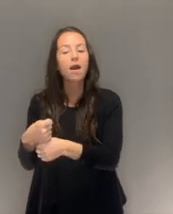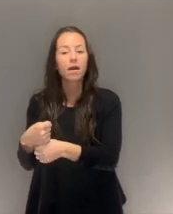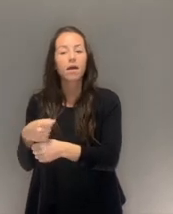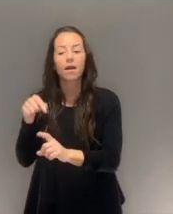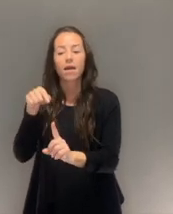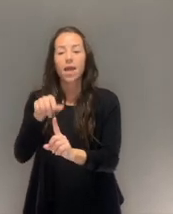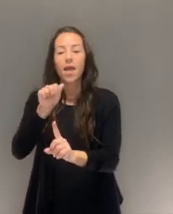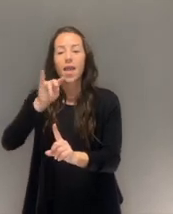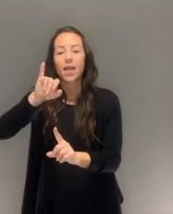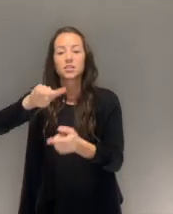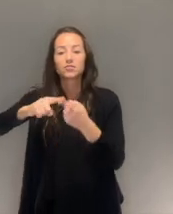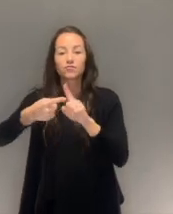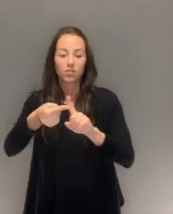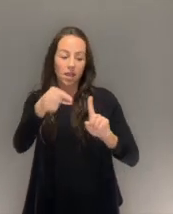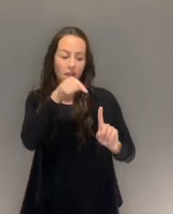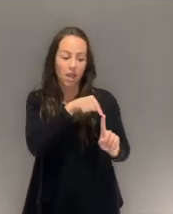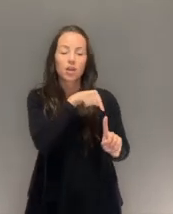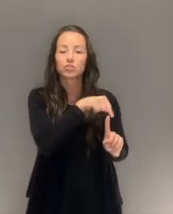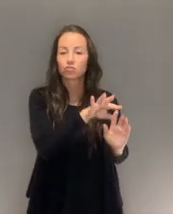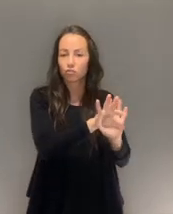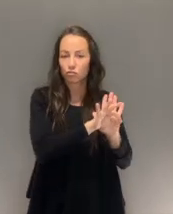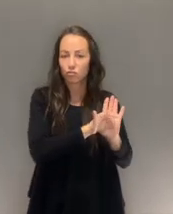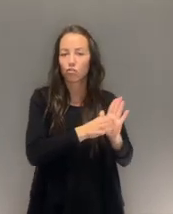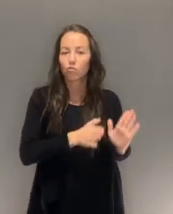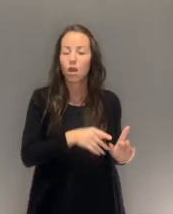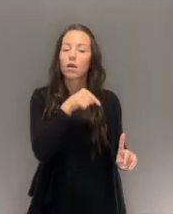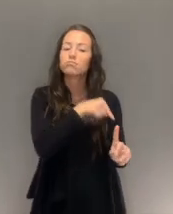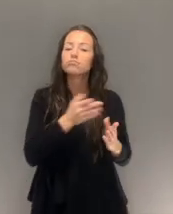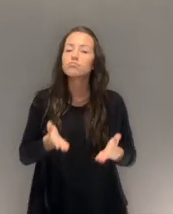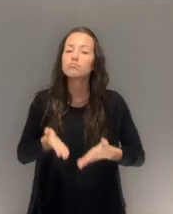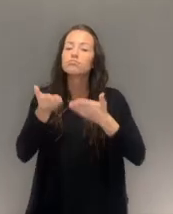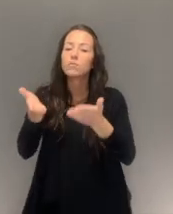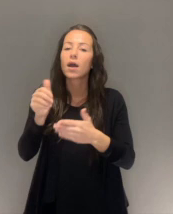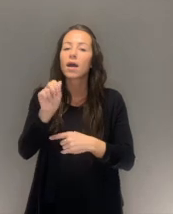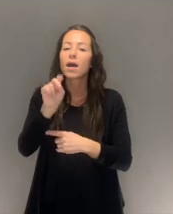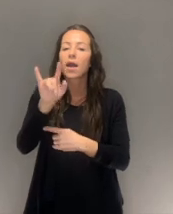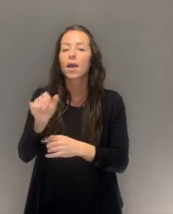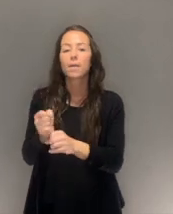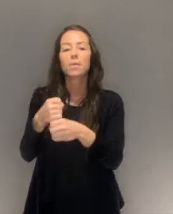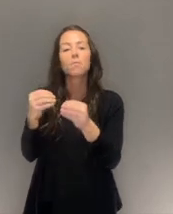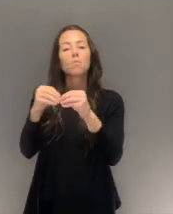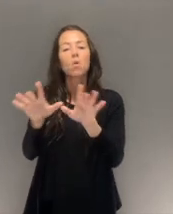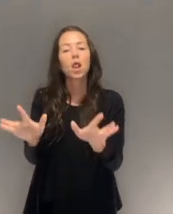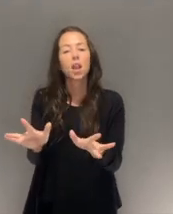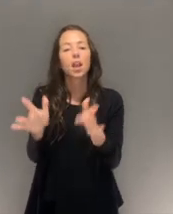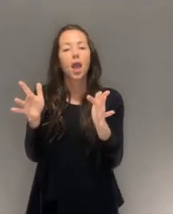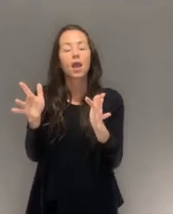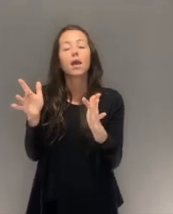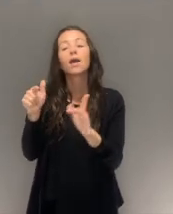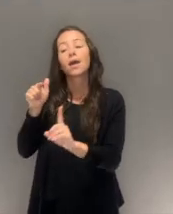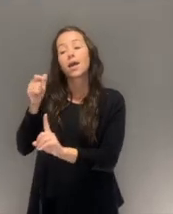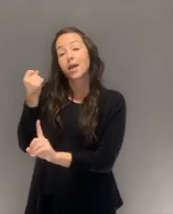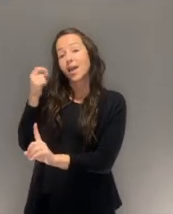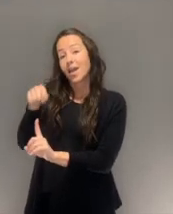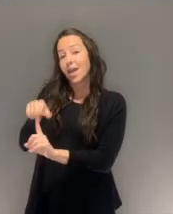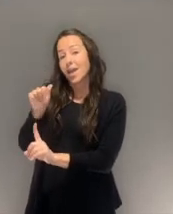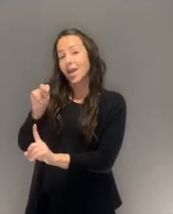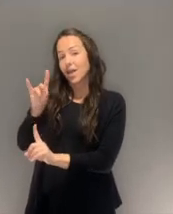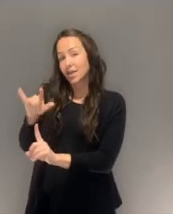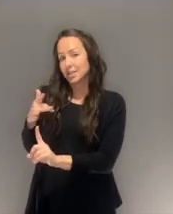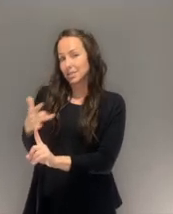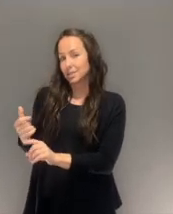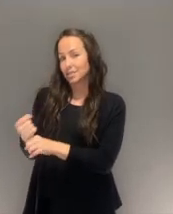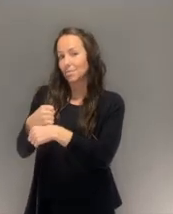his who suggested he started making something a little more lighthearted. Until this time, some of Warhol's pieces had been